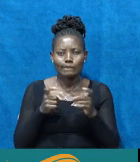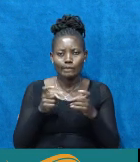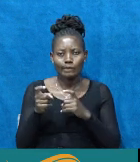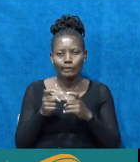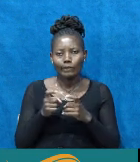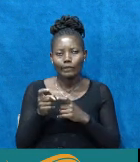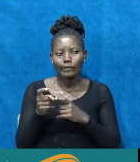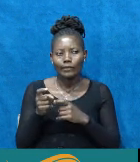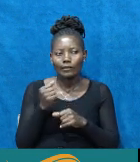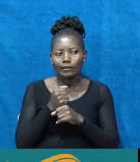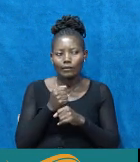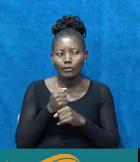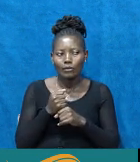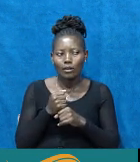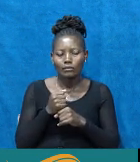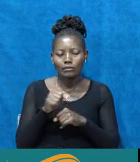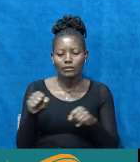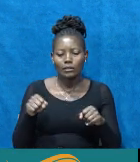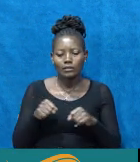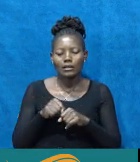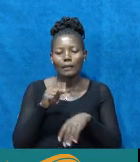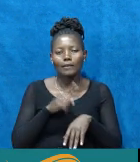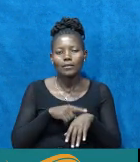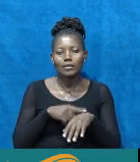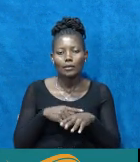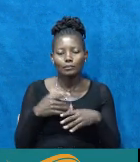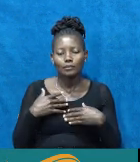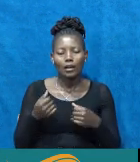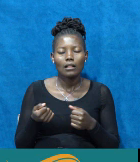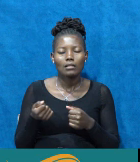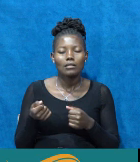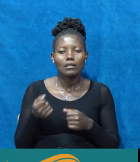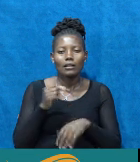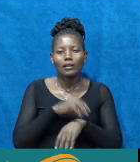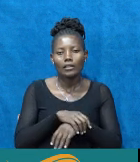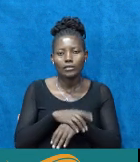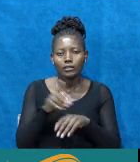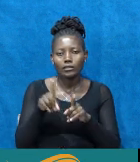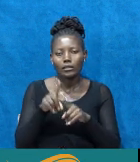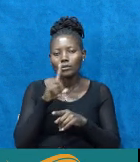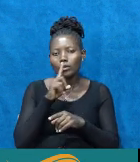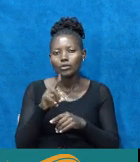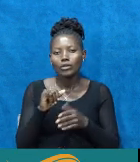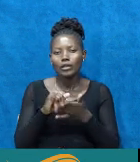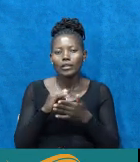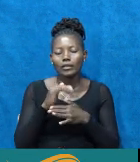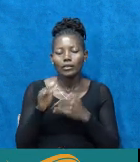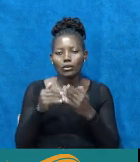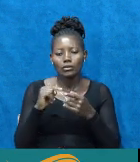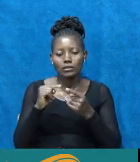will be able to aid in maintaining a functional immune system even during recovery, and with this then aid